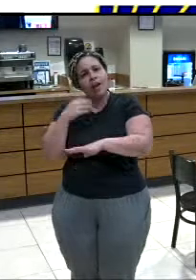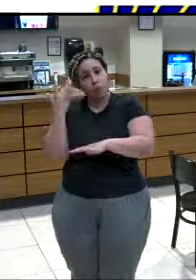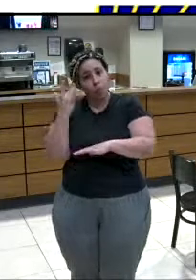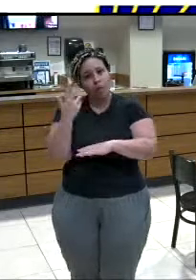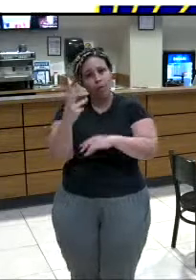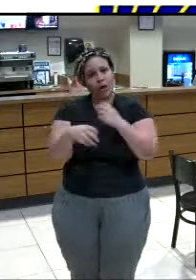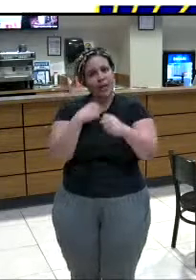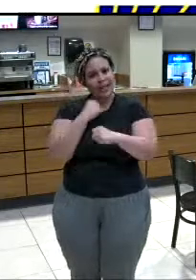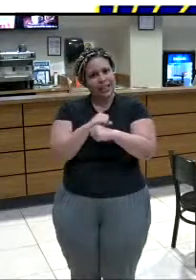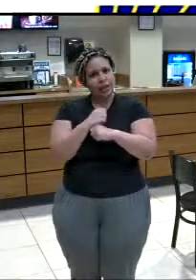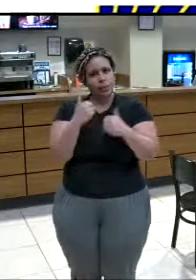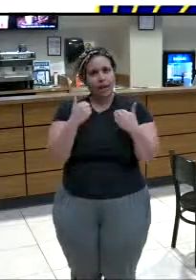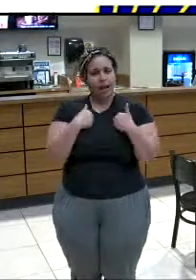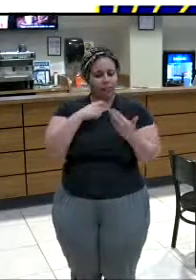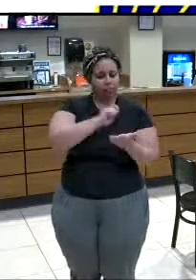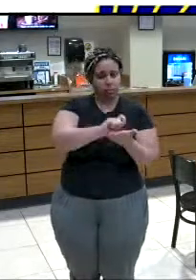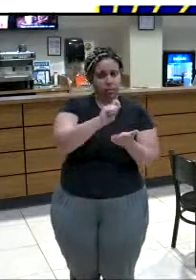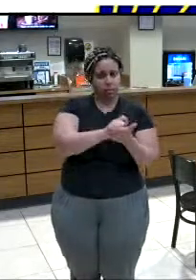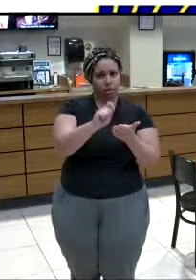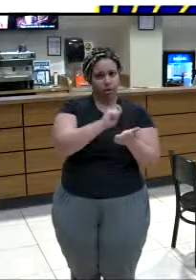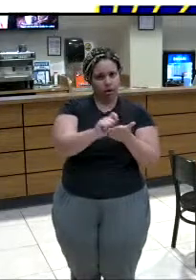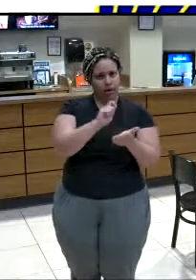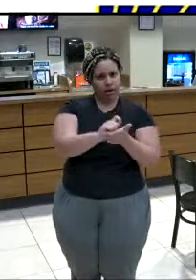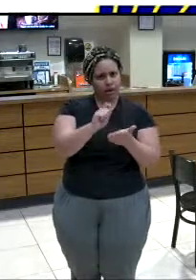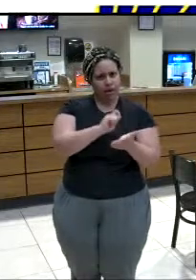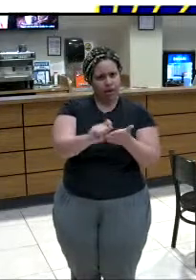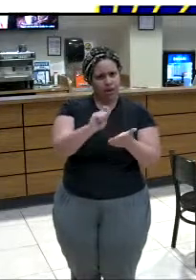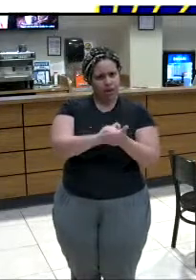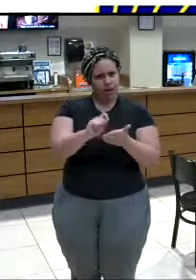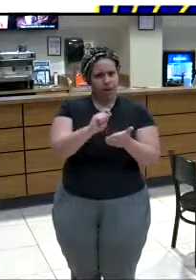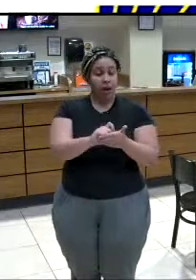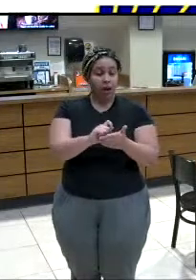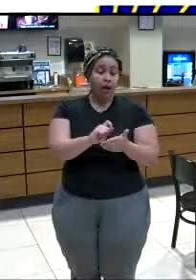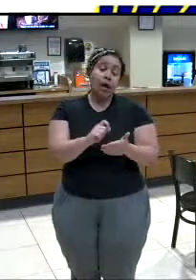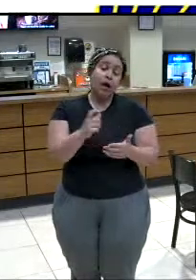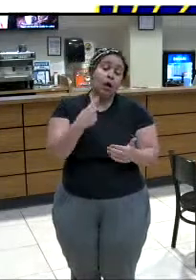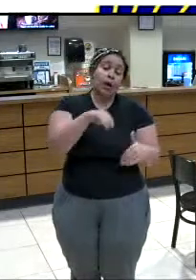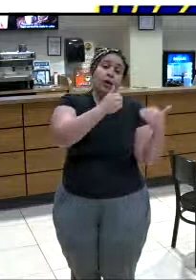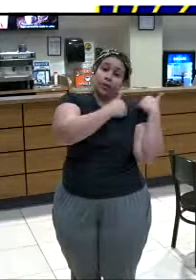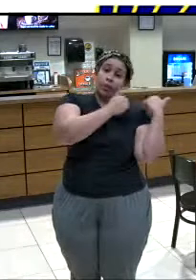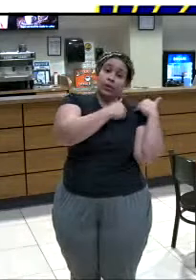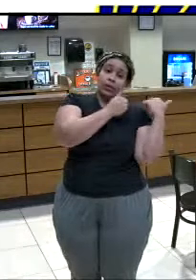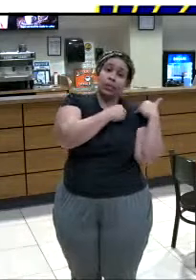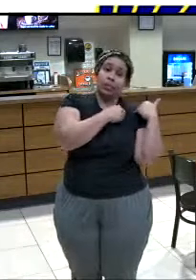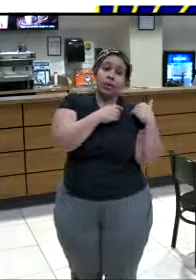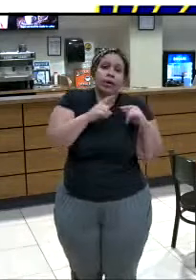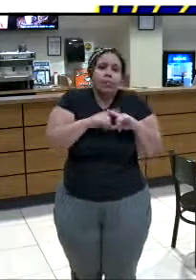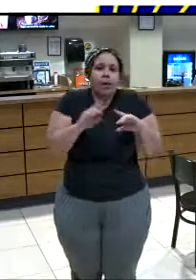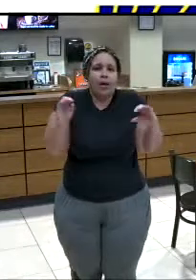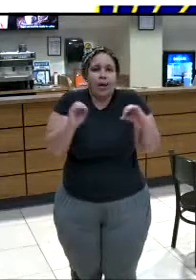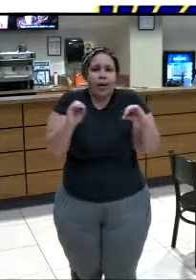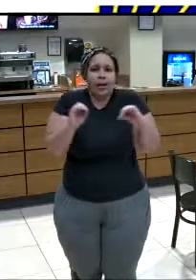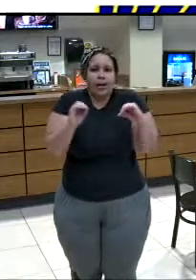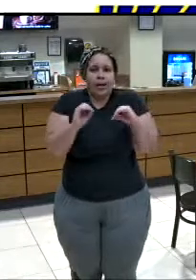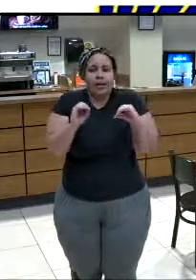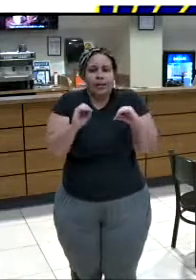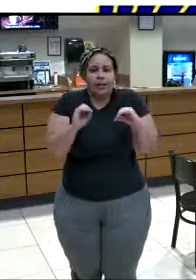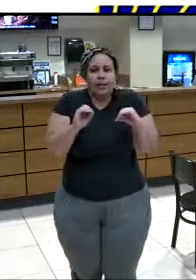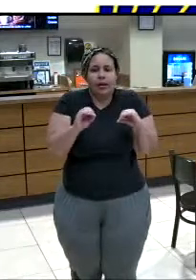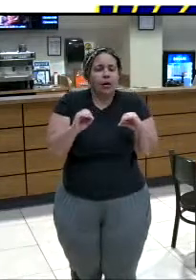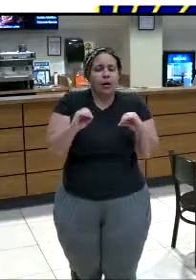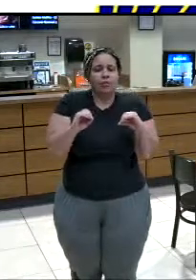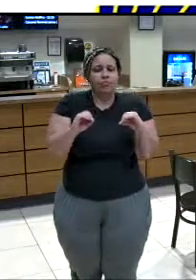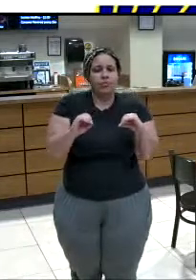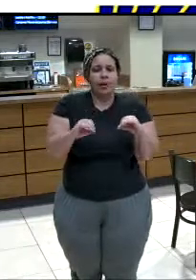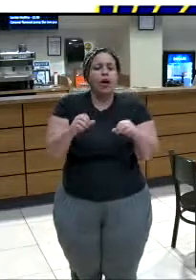we have them all down and, of course, are accountable for them, but know that nothing is going to be done in this first year. And then,